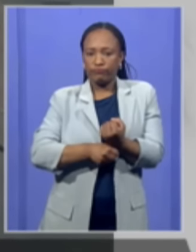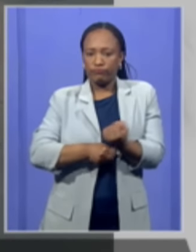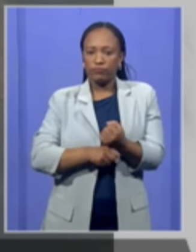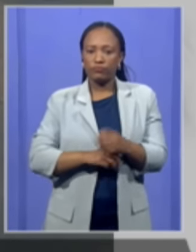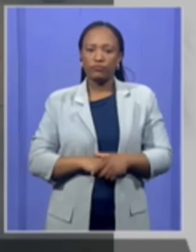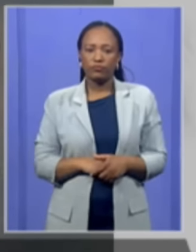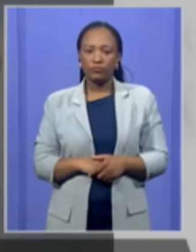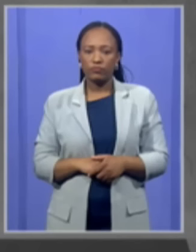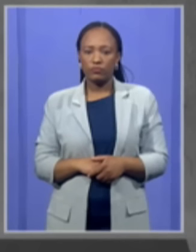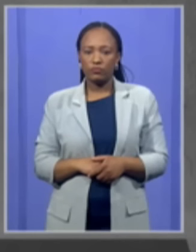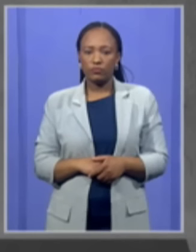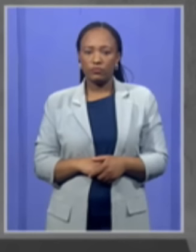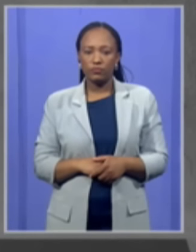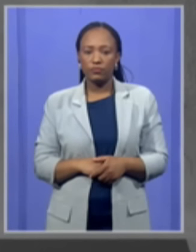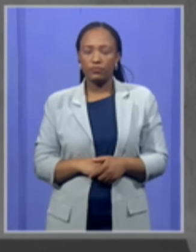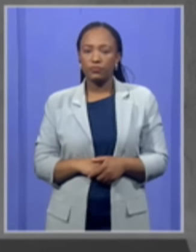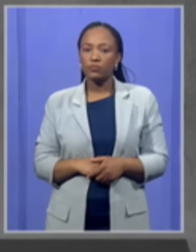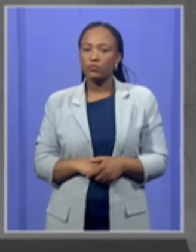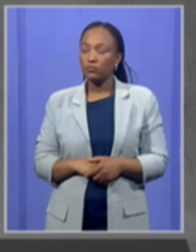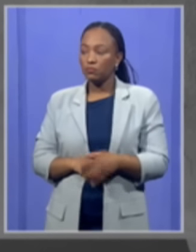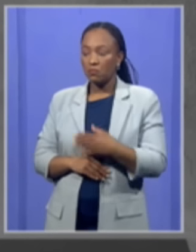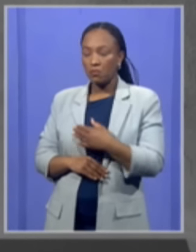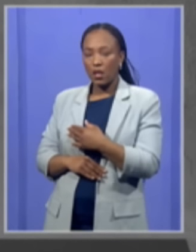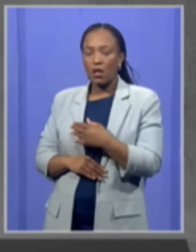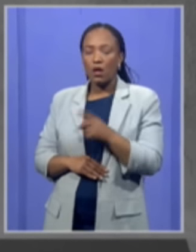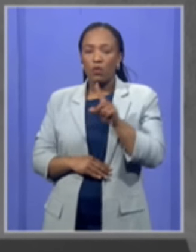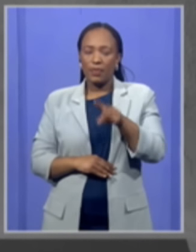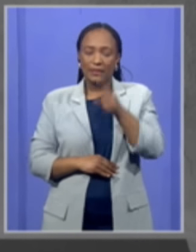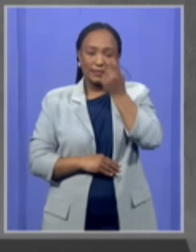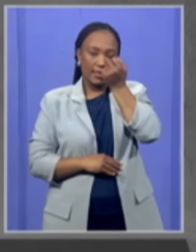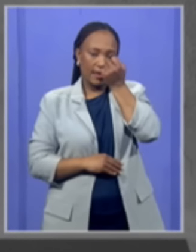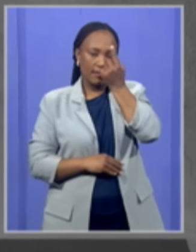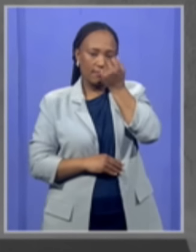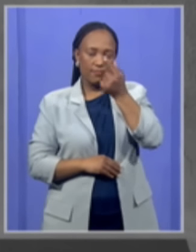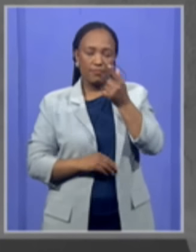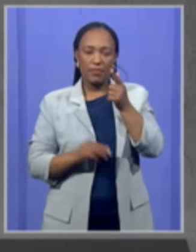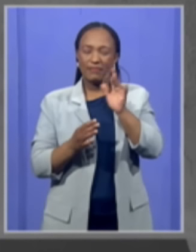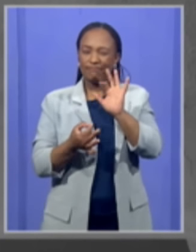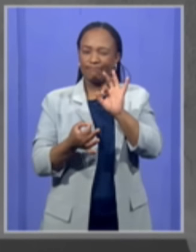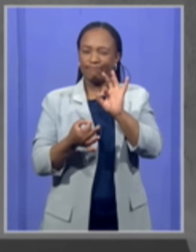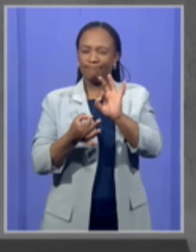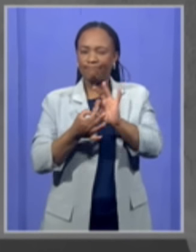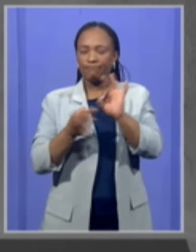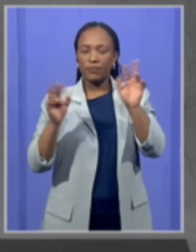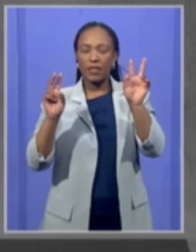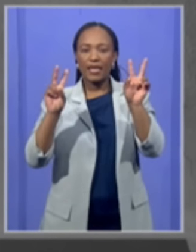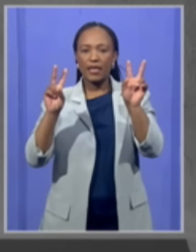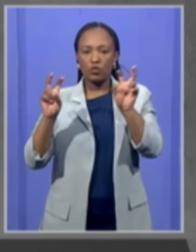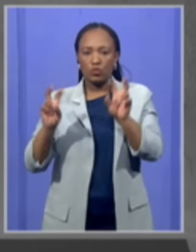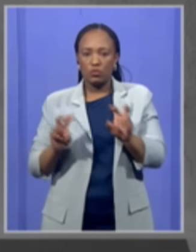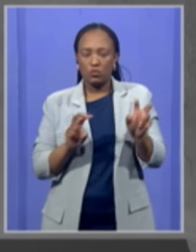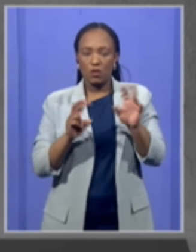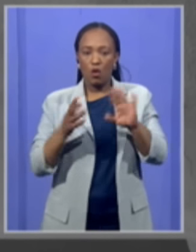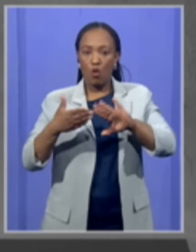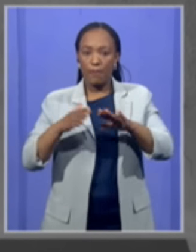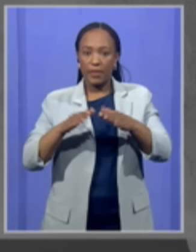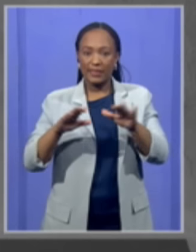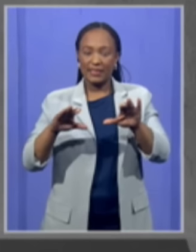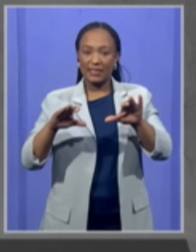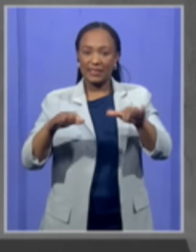understand the specific safety issues community by community and address